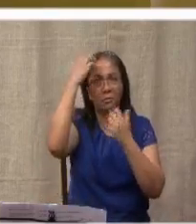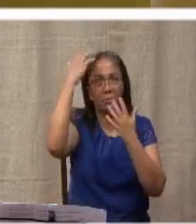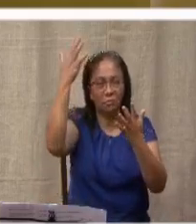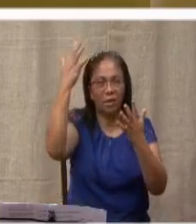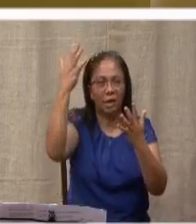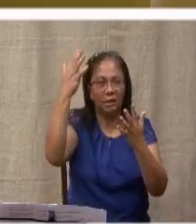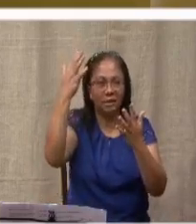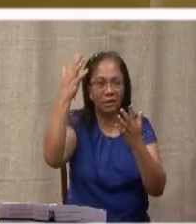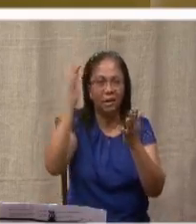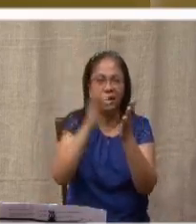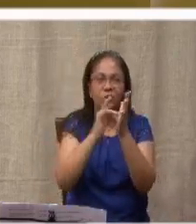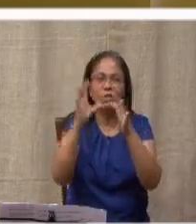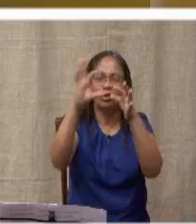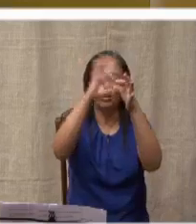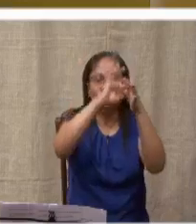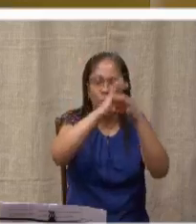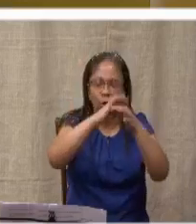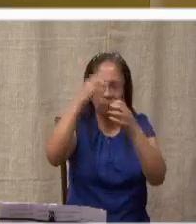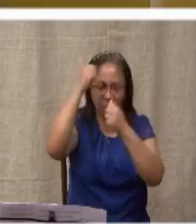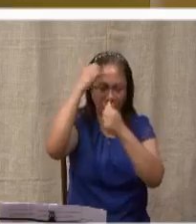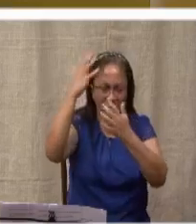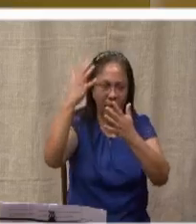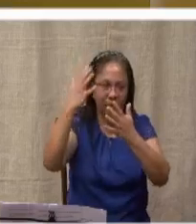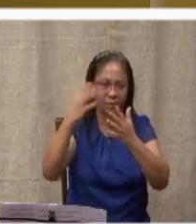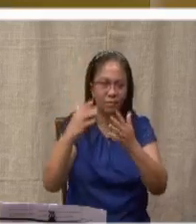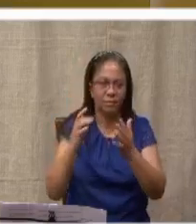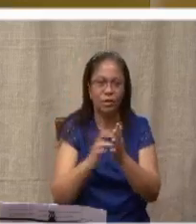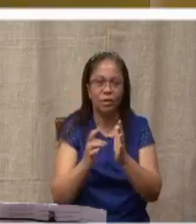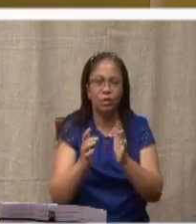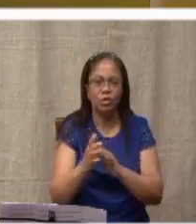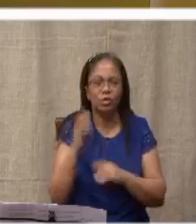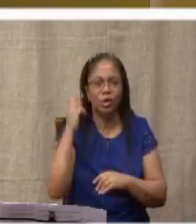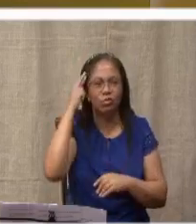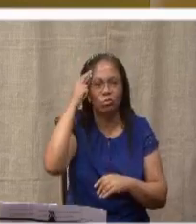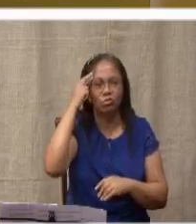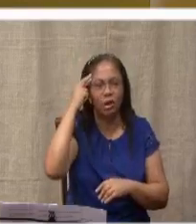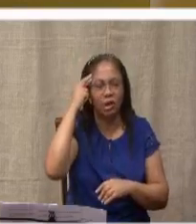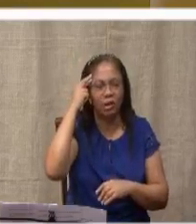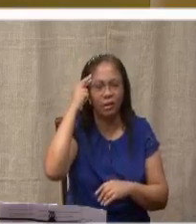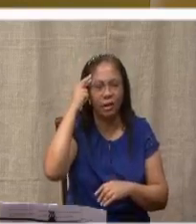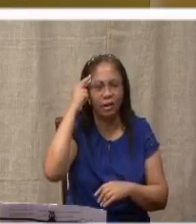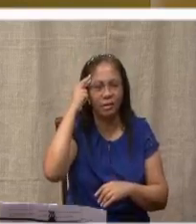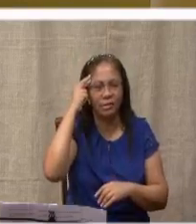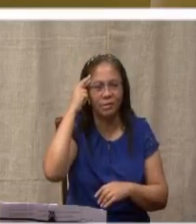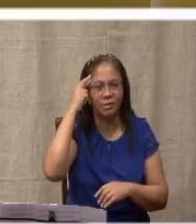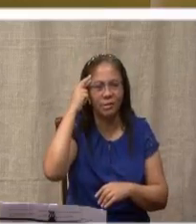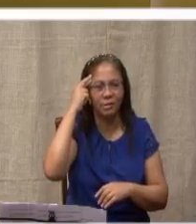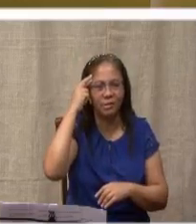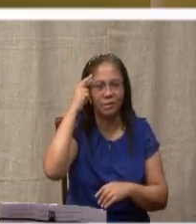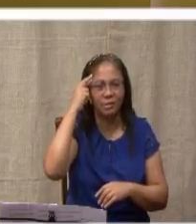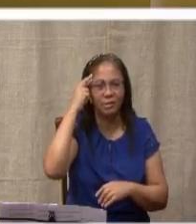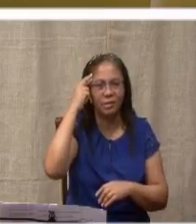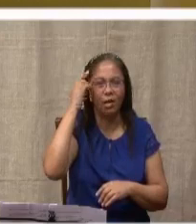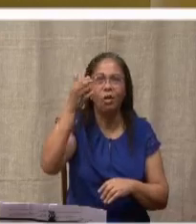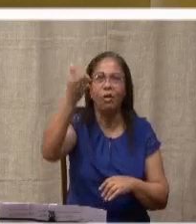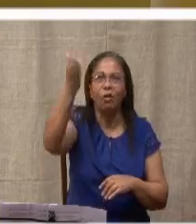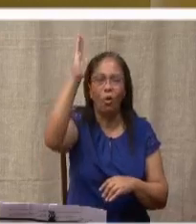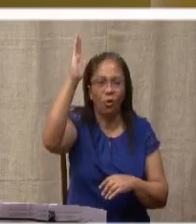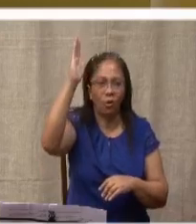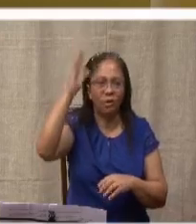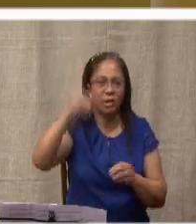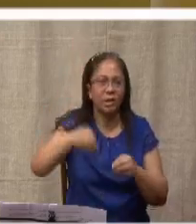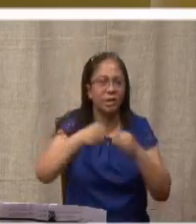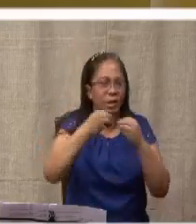commune communion what he does is he he recognizes who sources and it is god